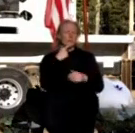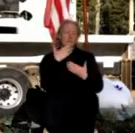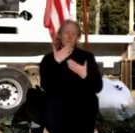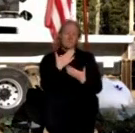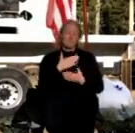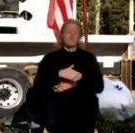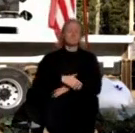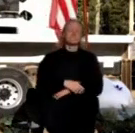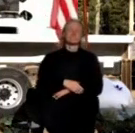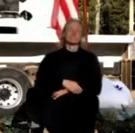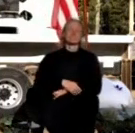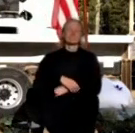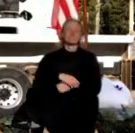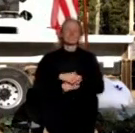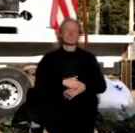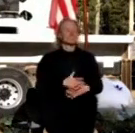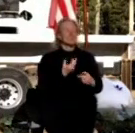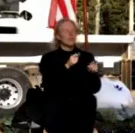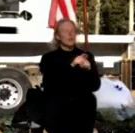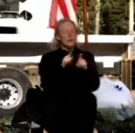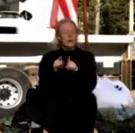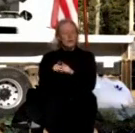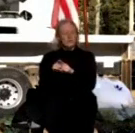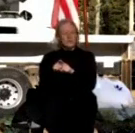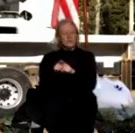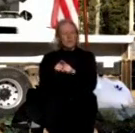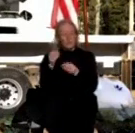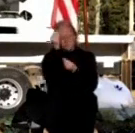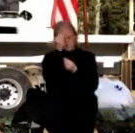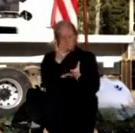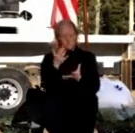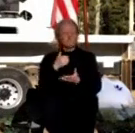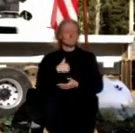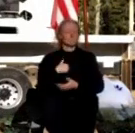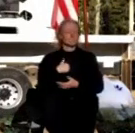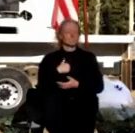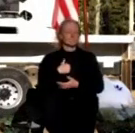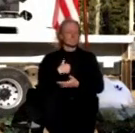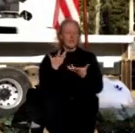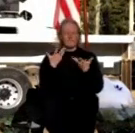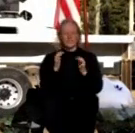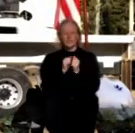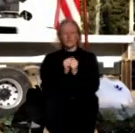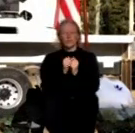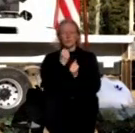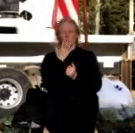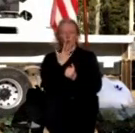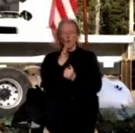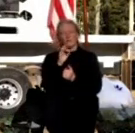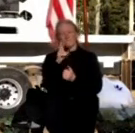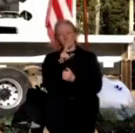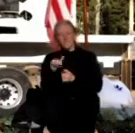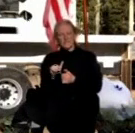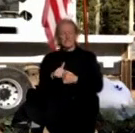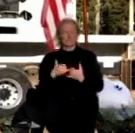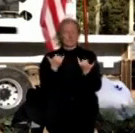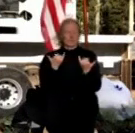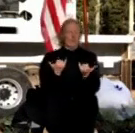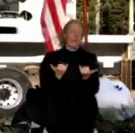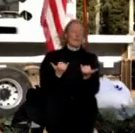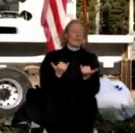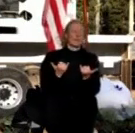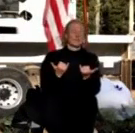out. Okay, I wanted to get out that I'm done with warm and fuzzy, and so now where I'm at